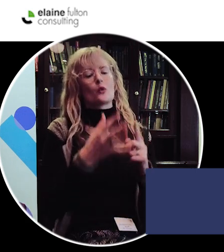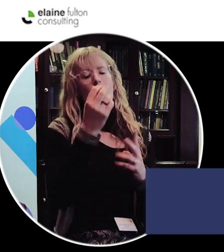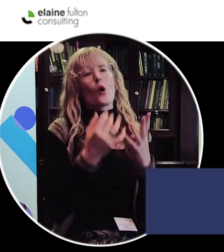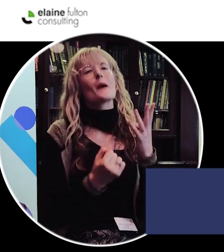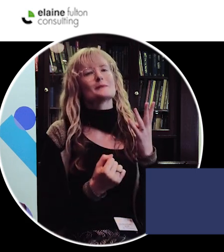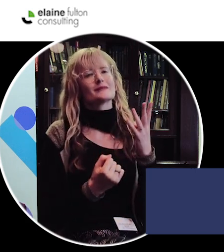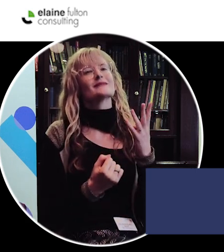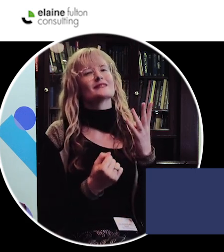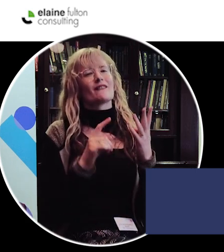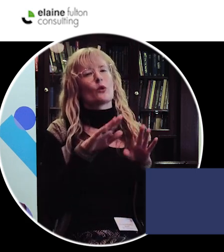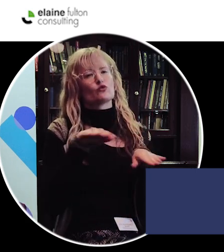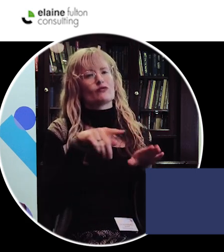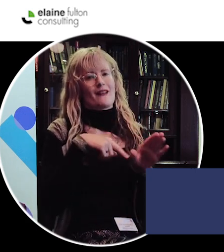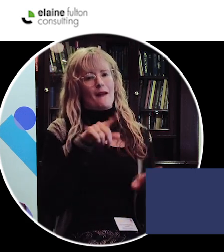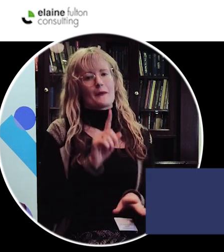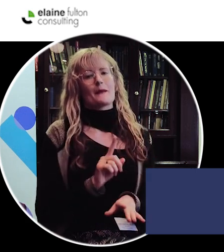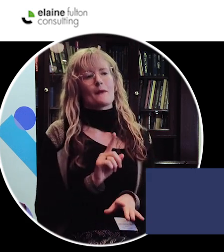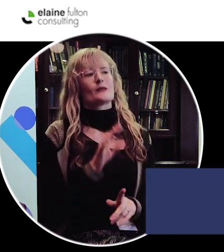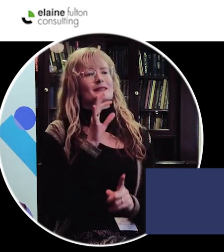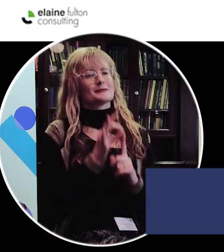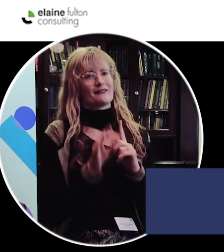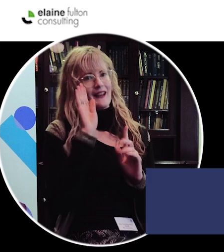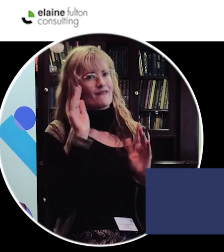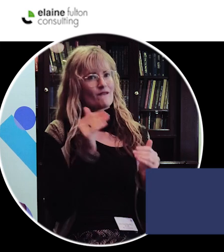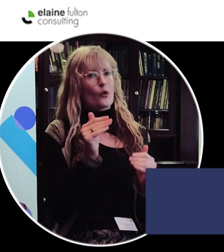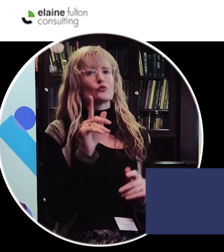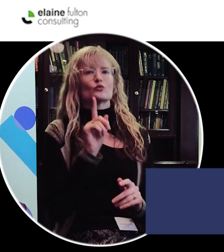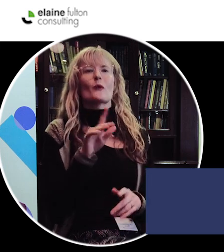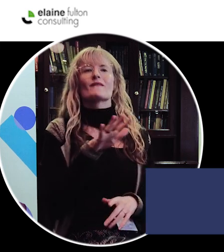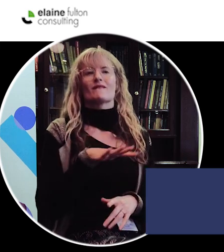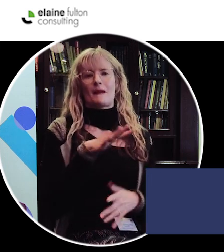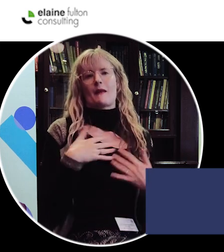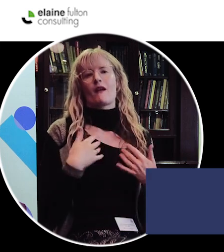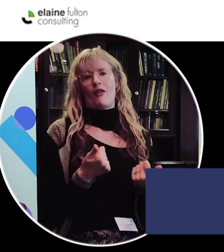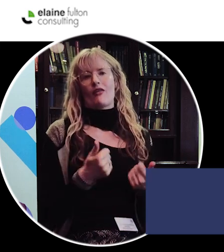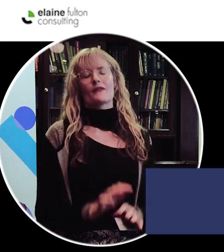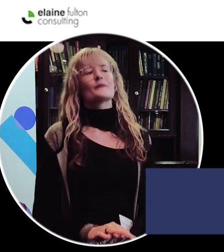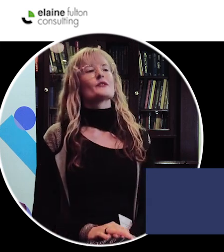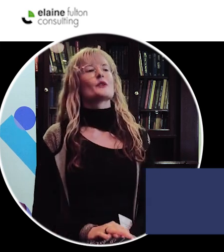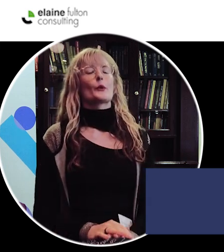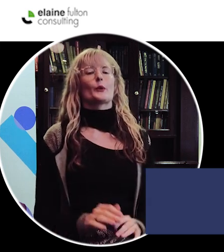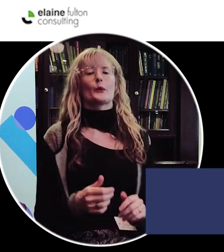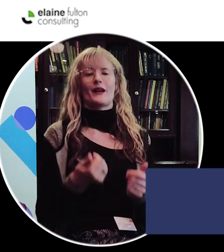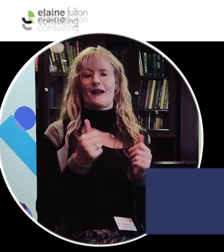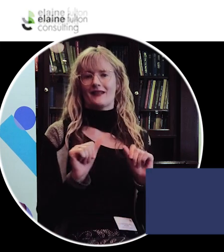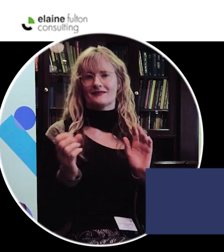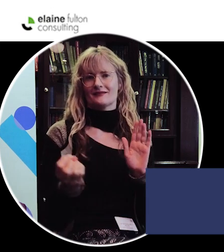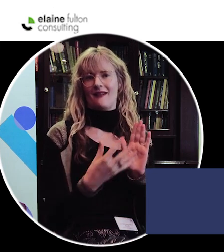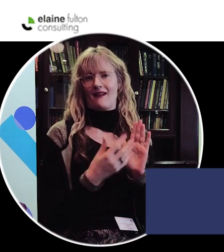children, young people, and in particular focusing on, obviously, on family hubs. So if I could have the next slide,